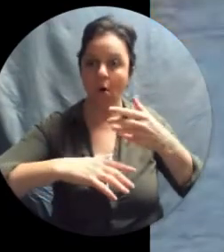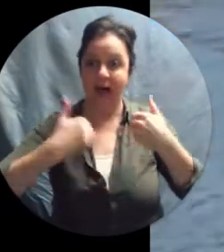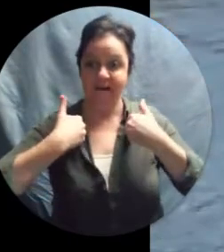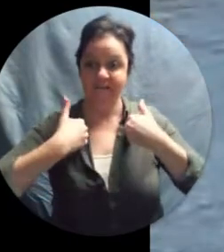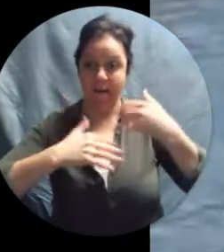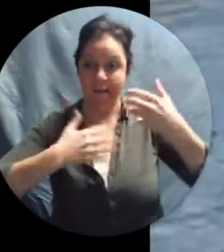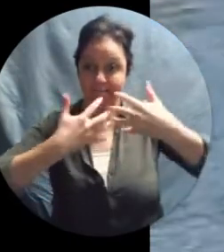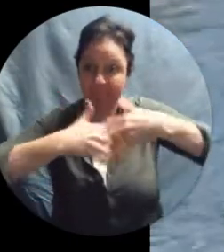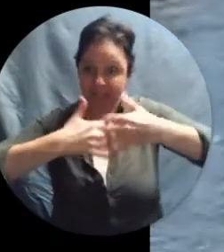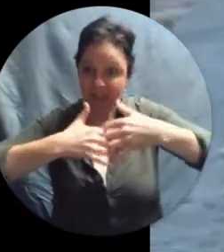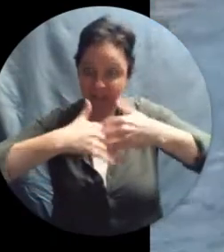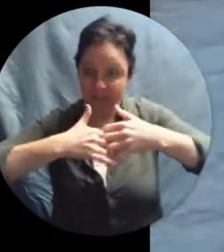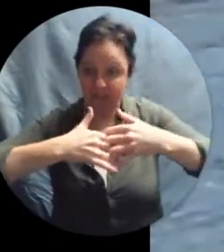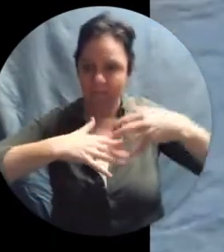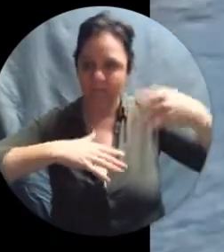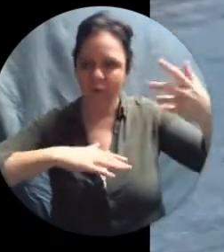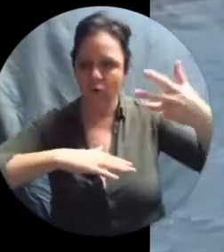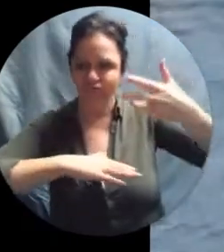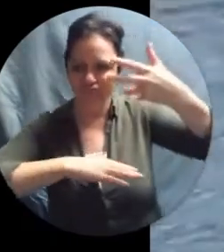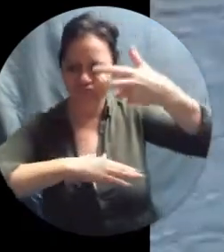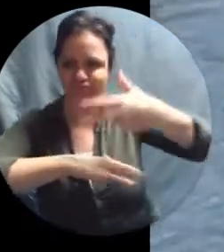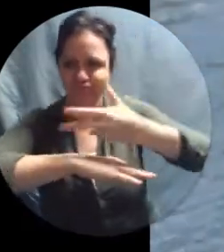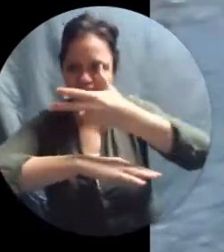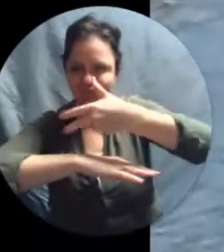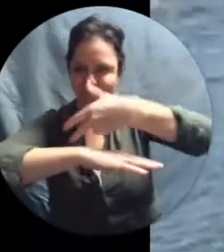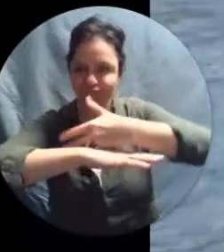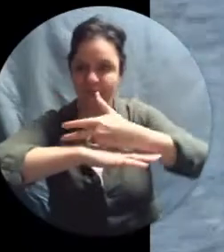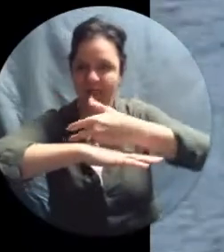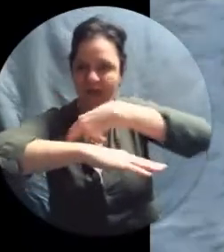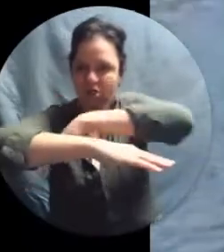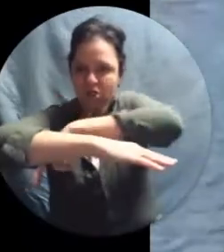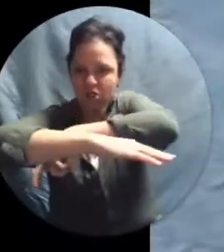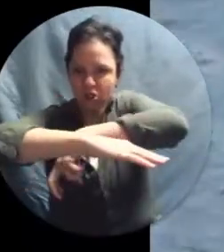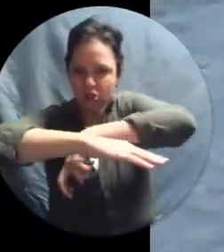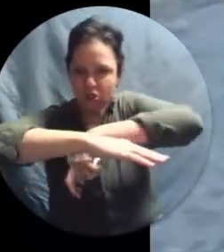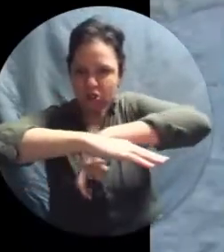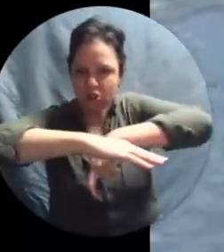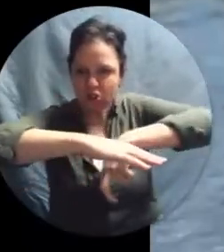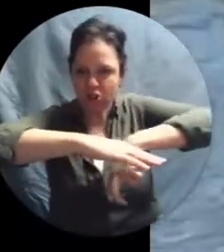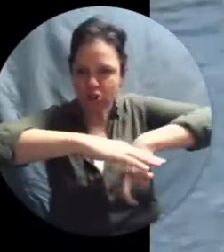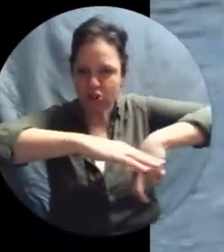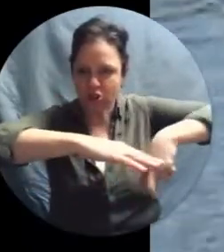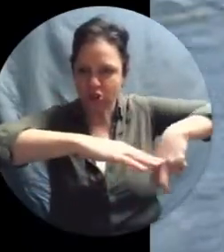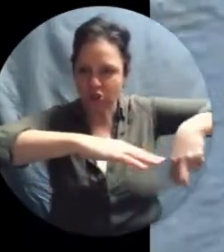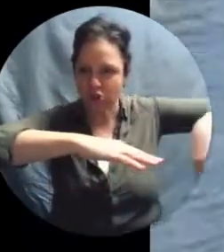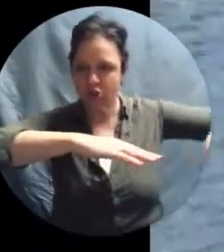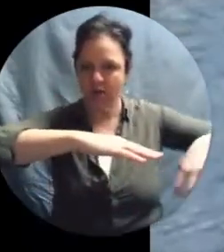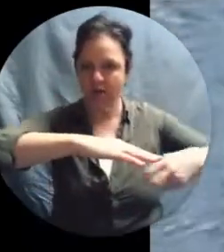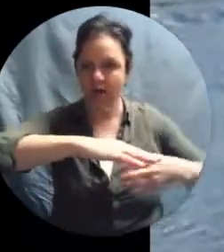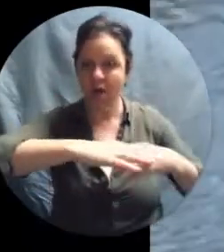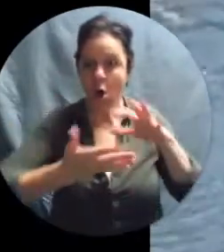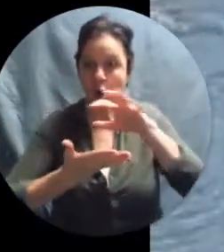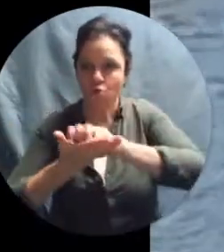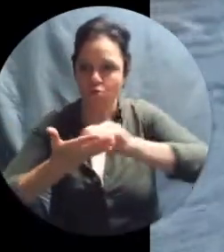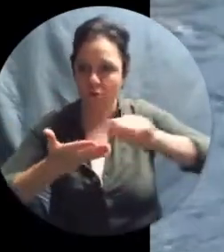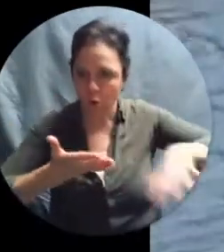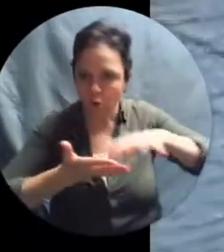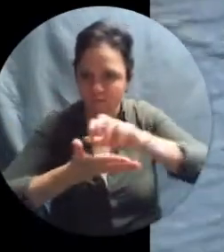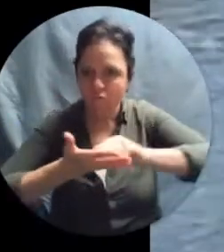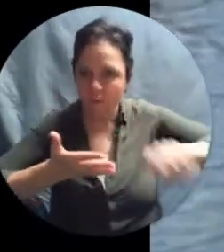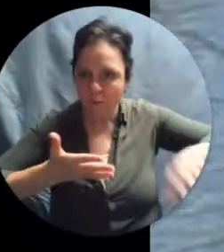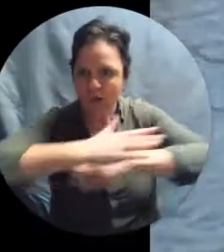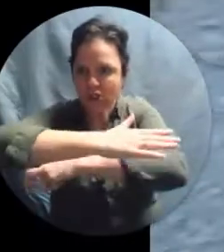what's on the bottom of that body of water has pretty much, settled, and it's been, hasn't been altered in a while. And we go through, we drag